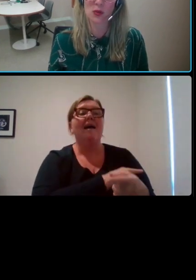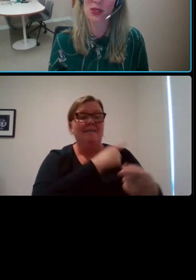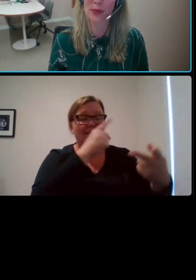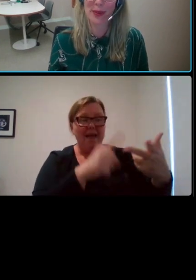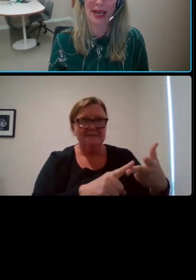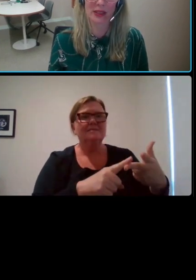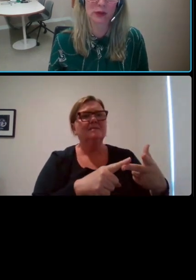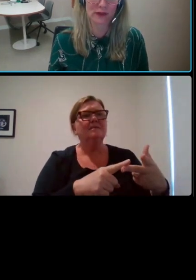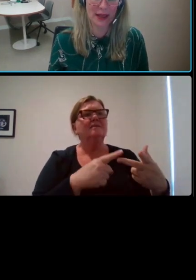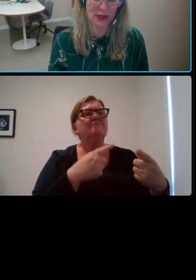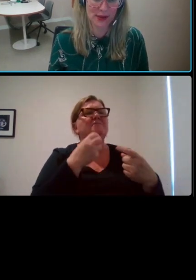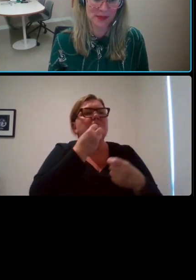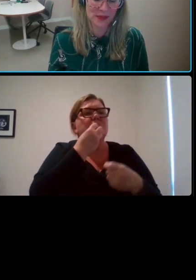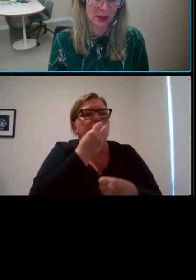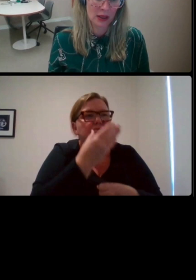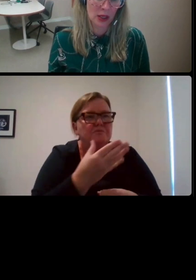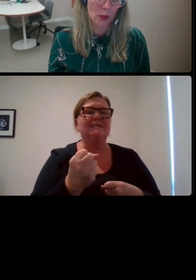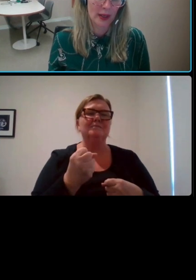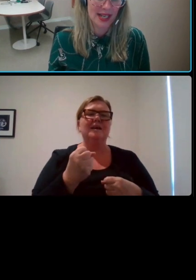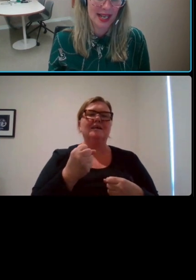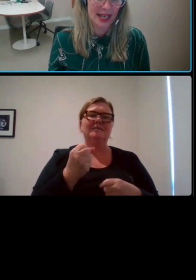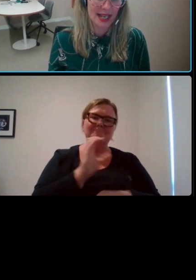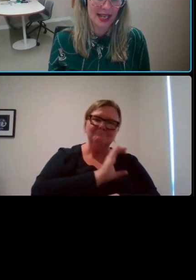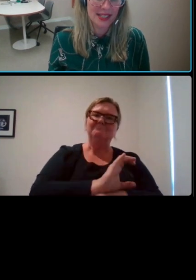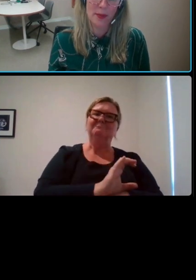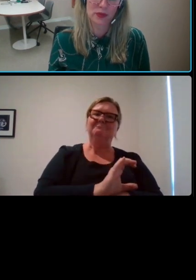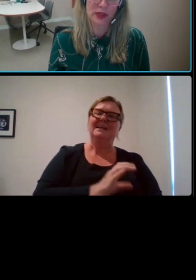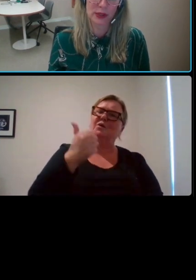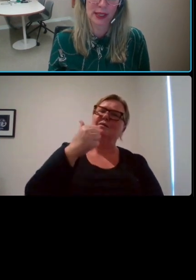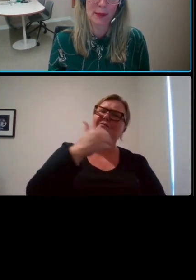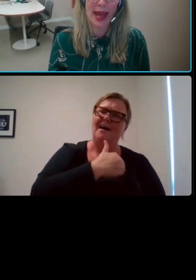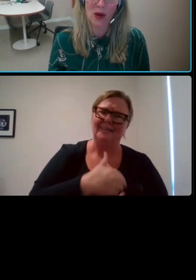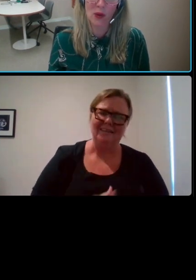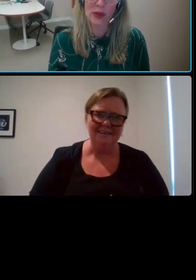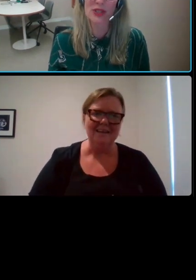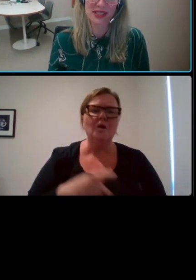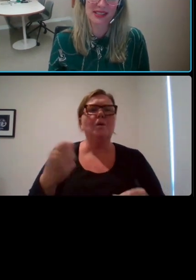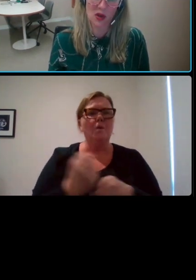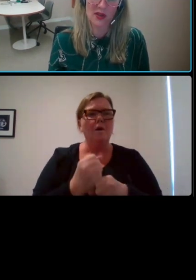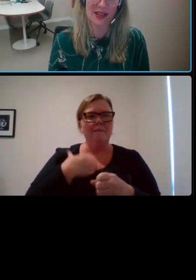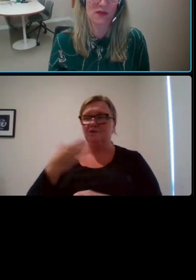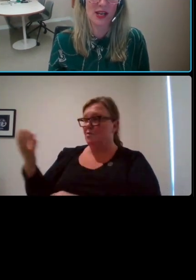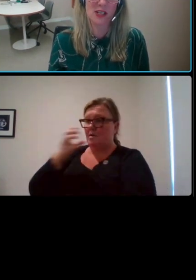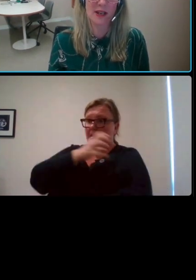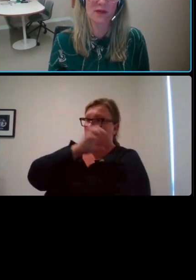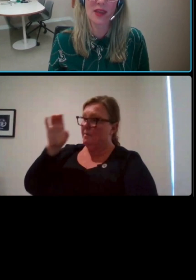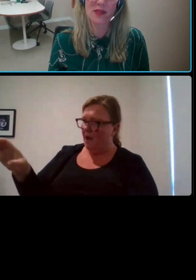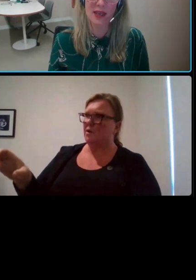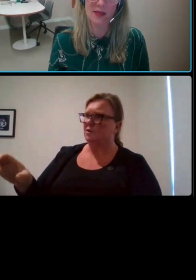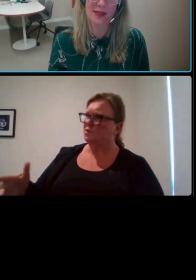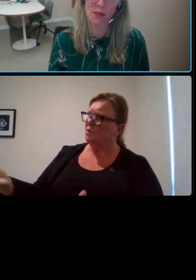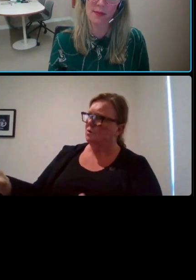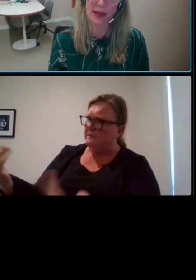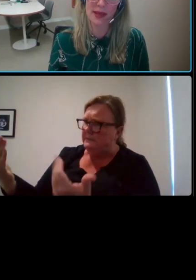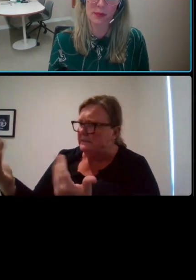disclosure must also be made in good faith. We intend to make sure that people feel empowered to disclose information if